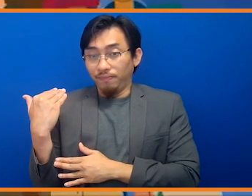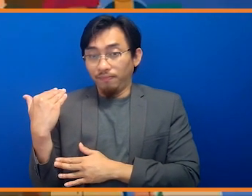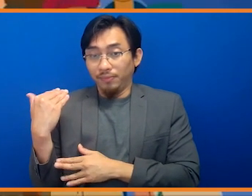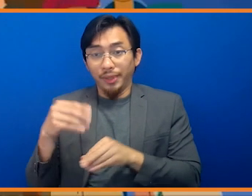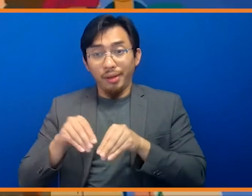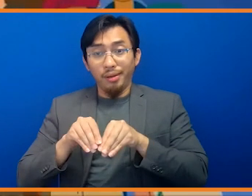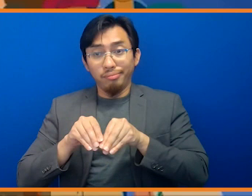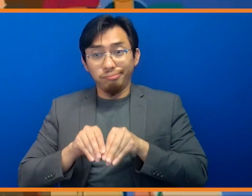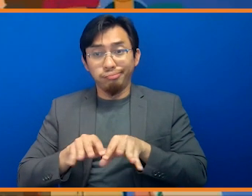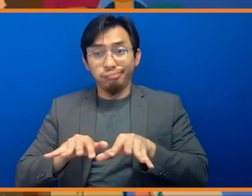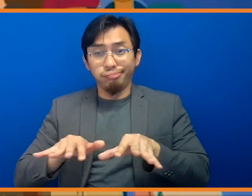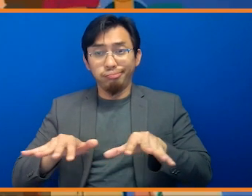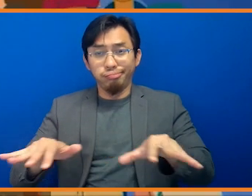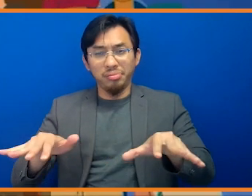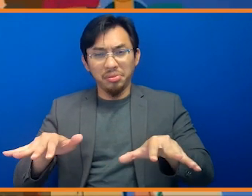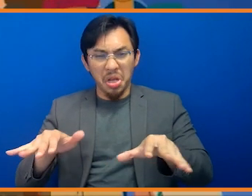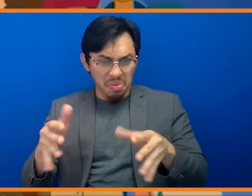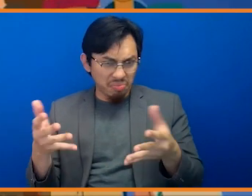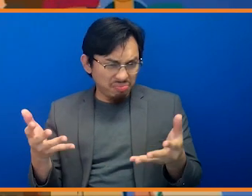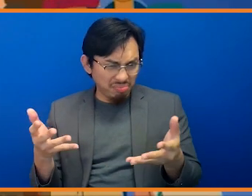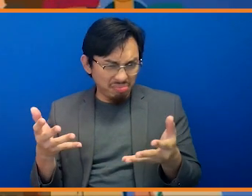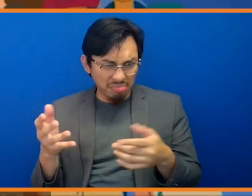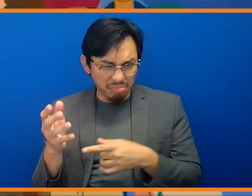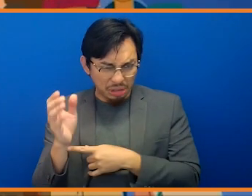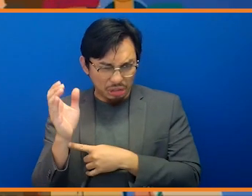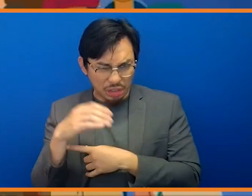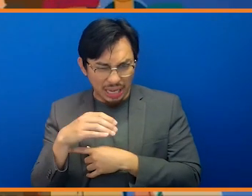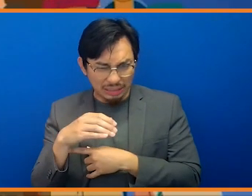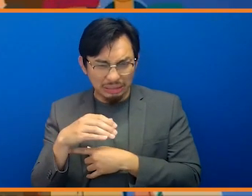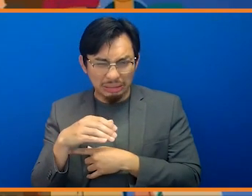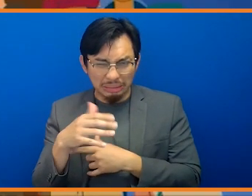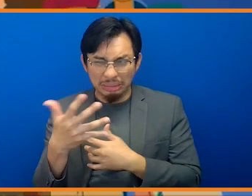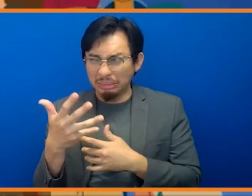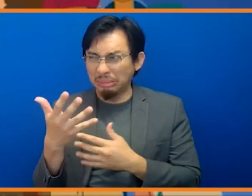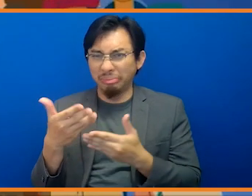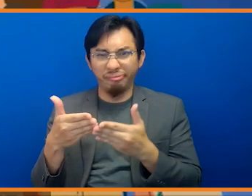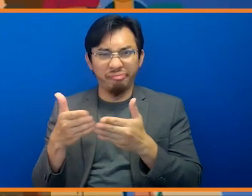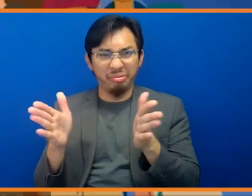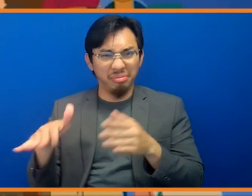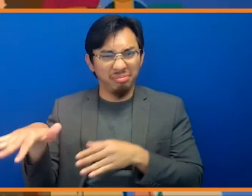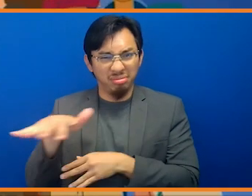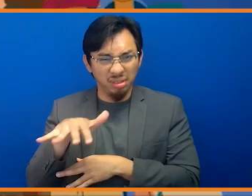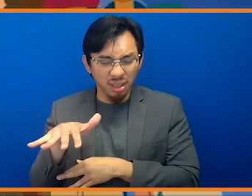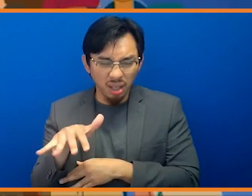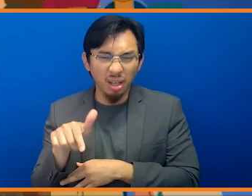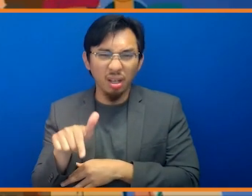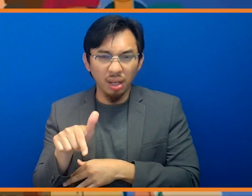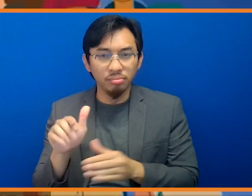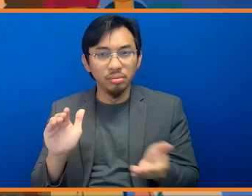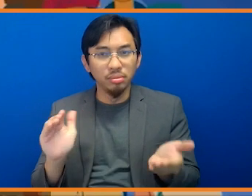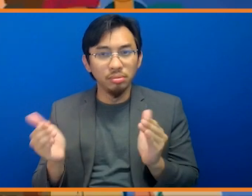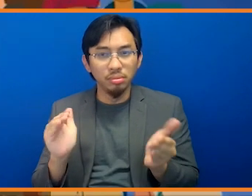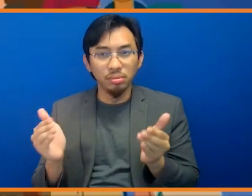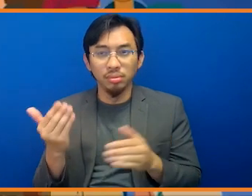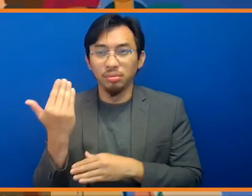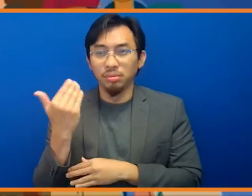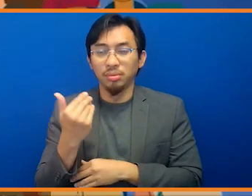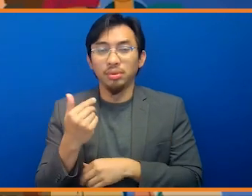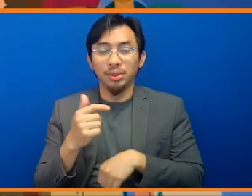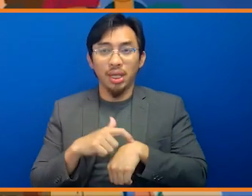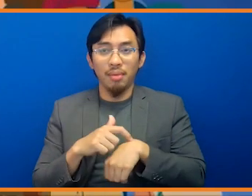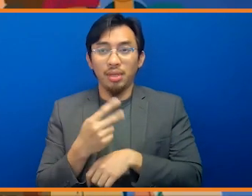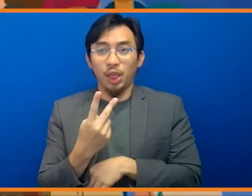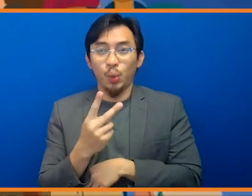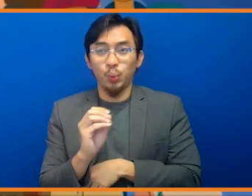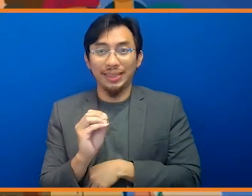the pandemic had remained strangely faint in the public sphere compared with other momentous events